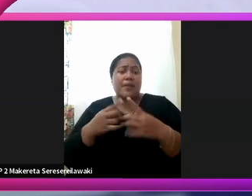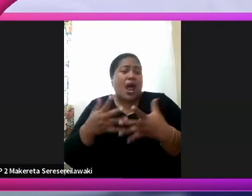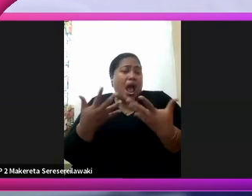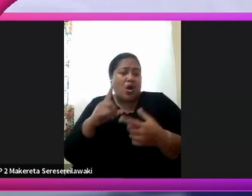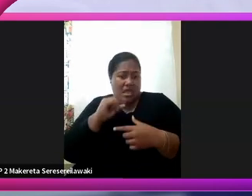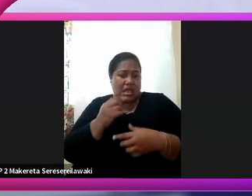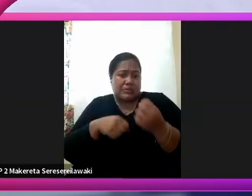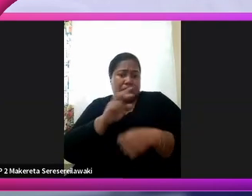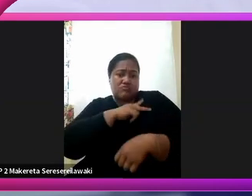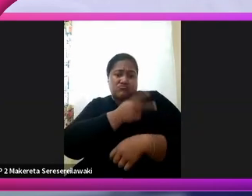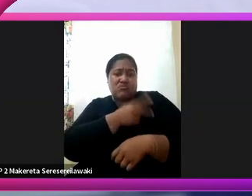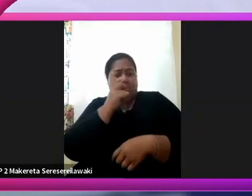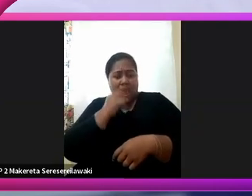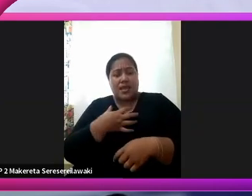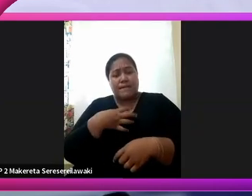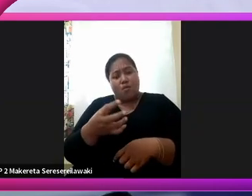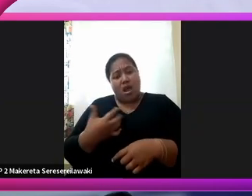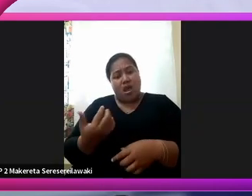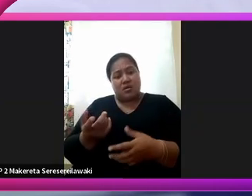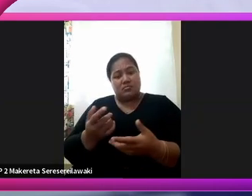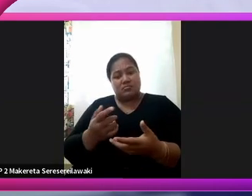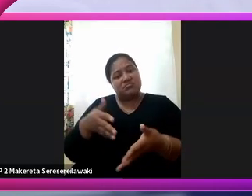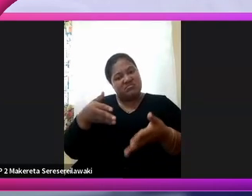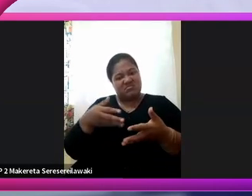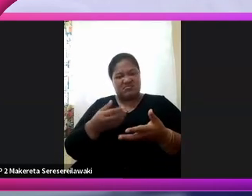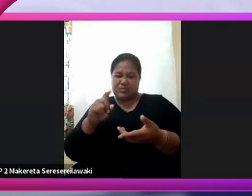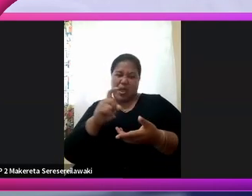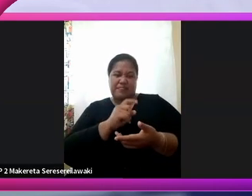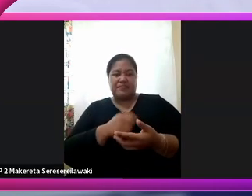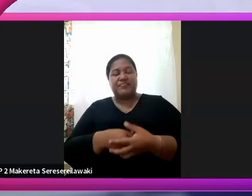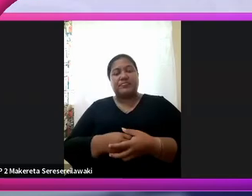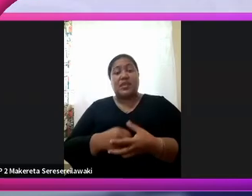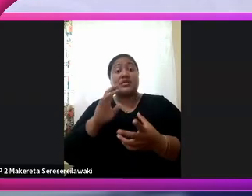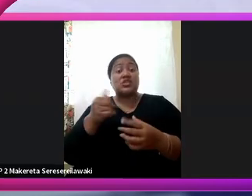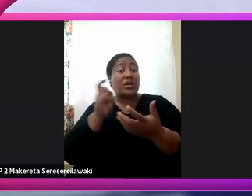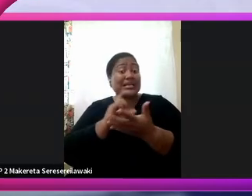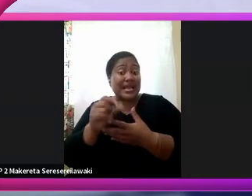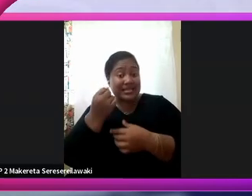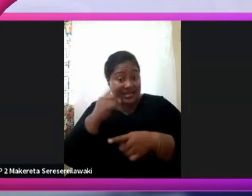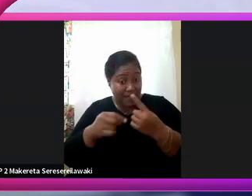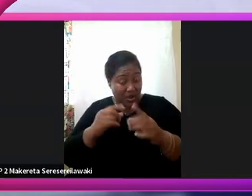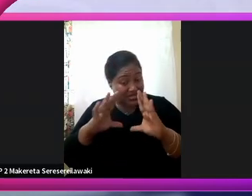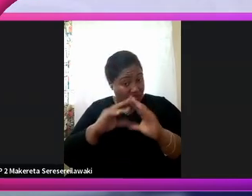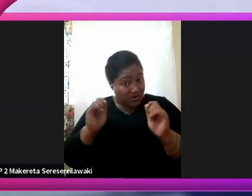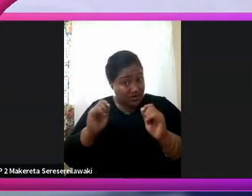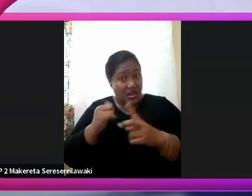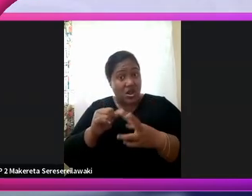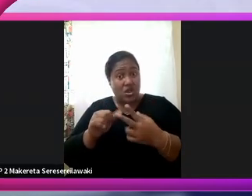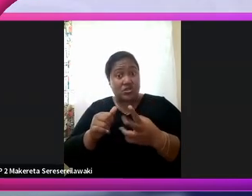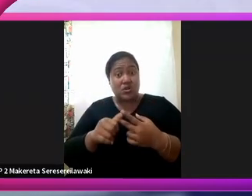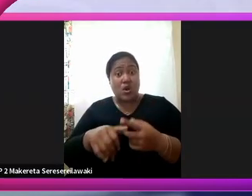how to increase fertility. So the clear understanding about is sexuality. Also, we talk about when is fertile day, when